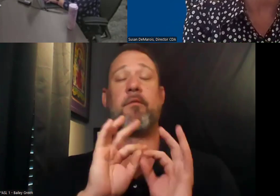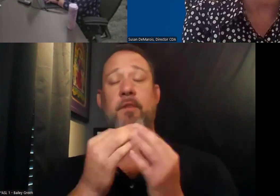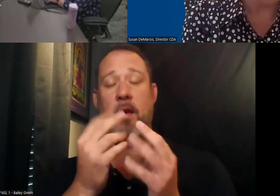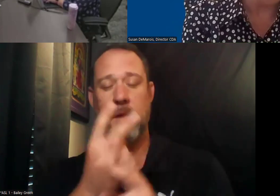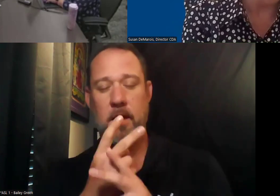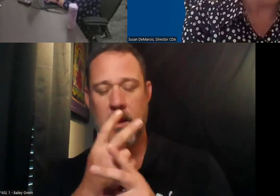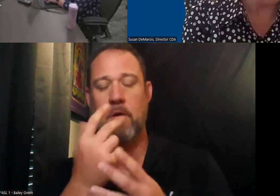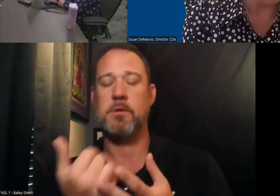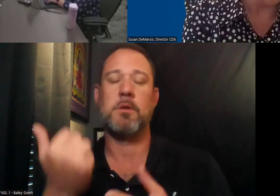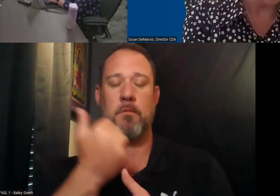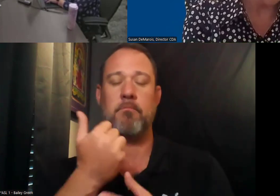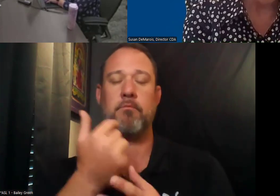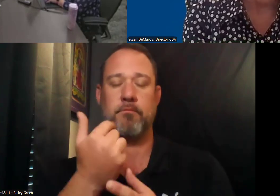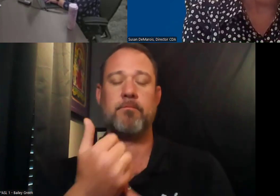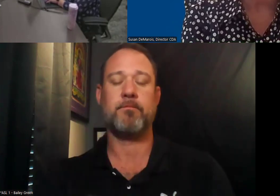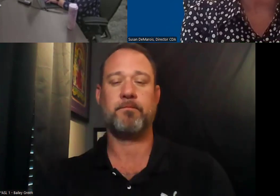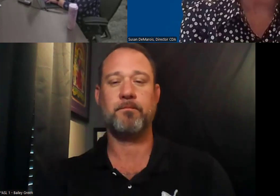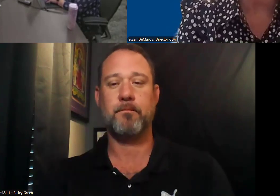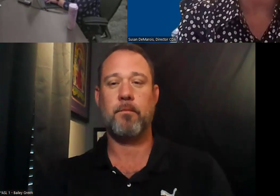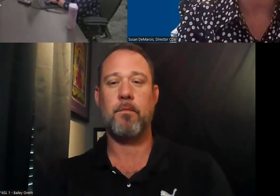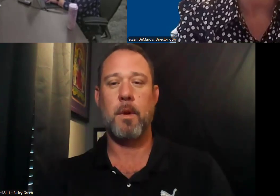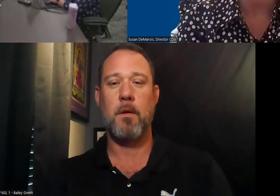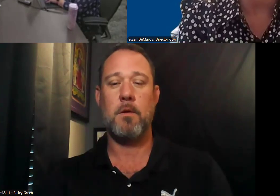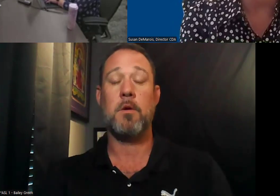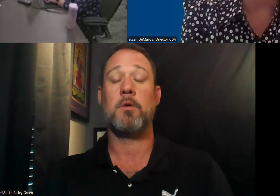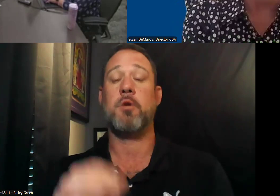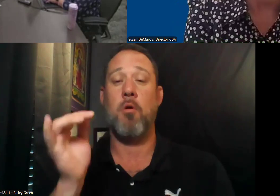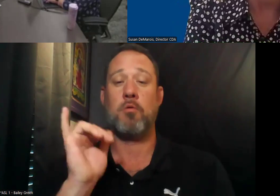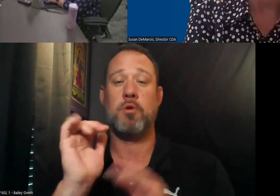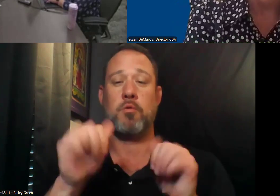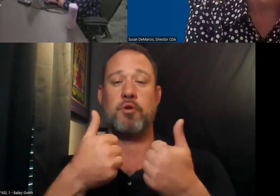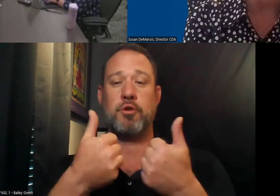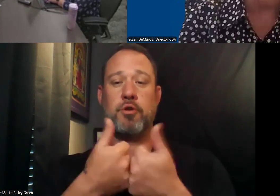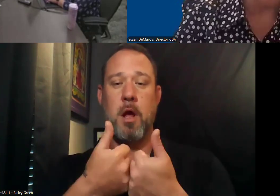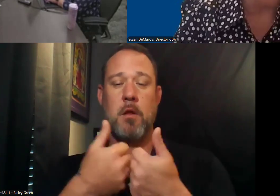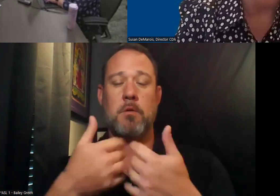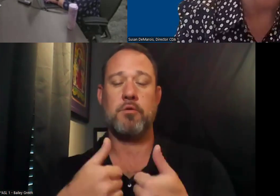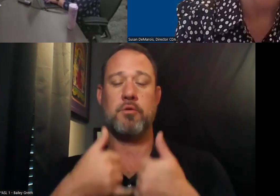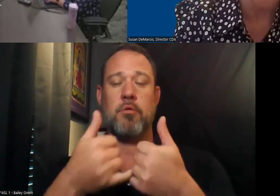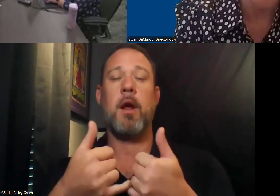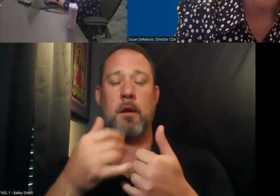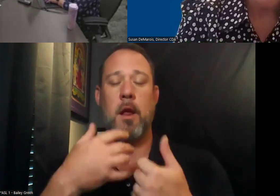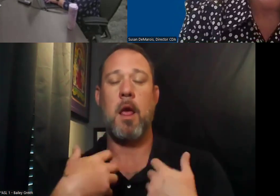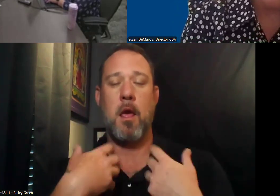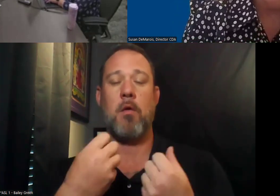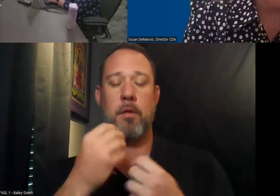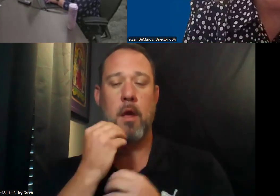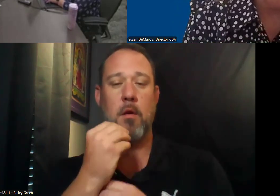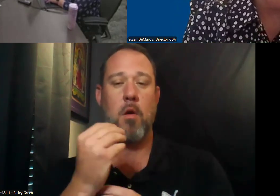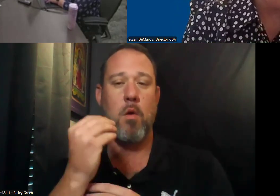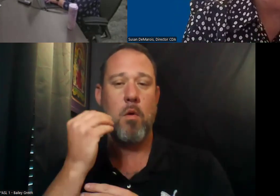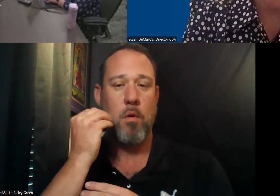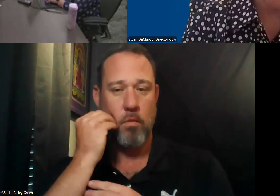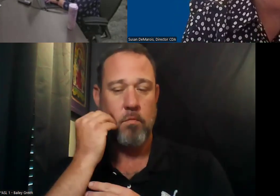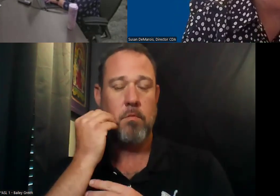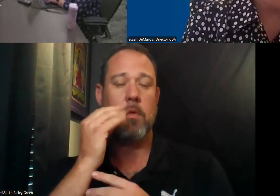is a top priority. There's also a challenge grant out right now, Health at Home. And this